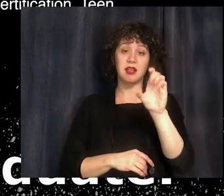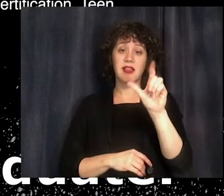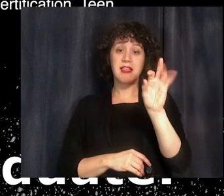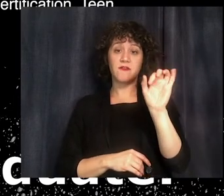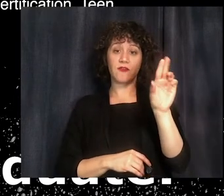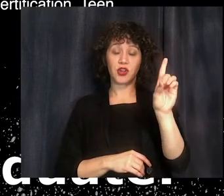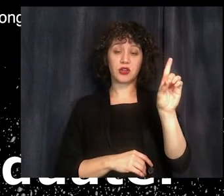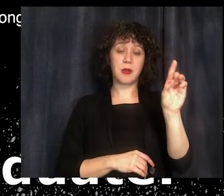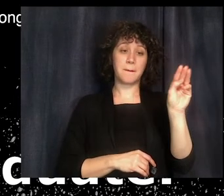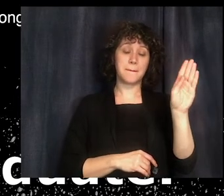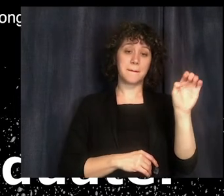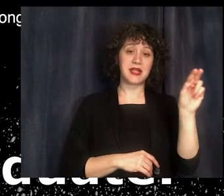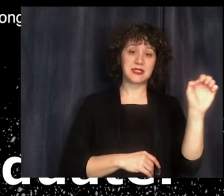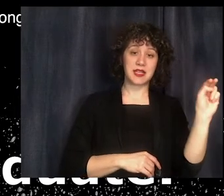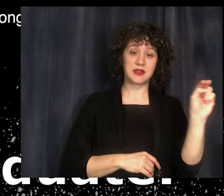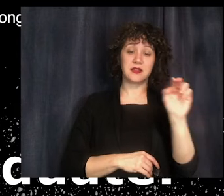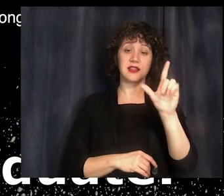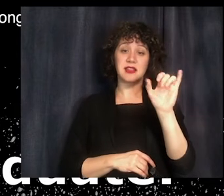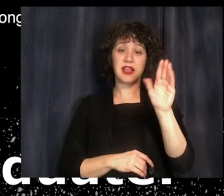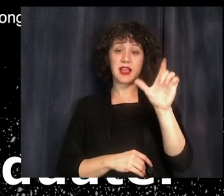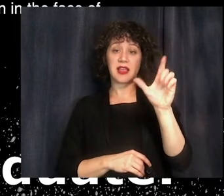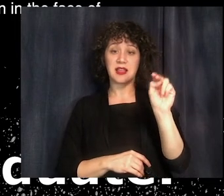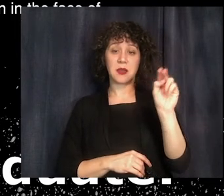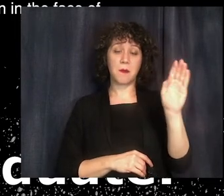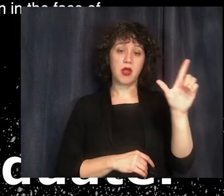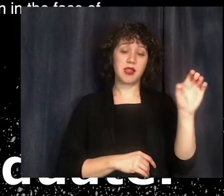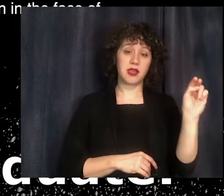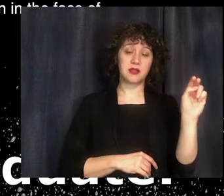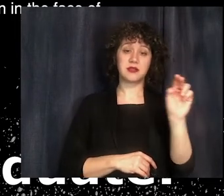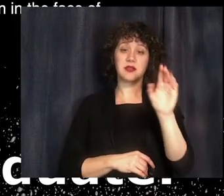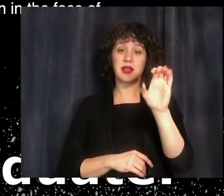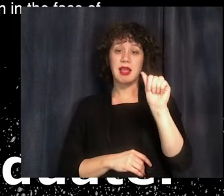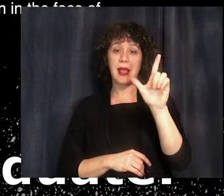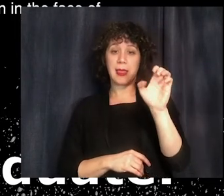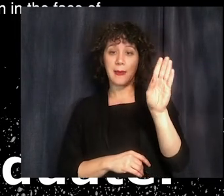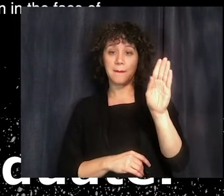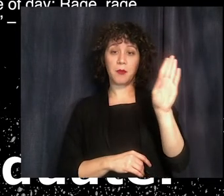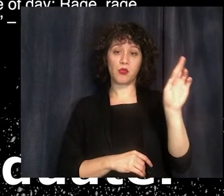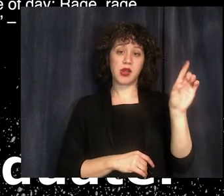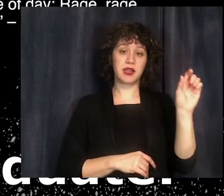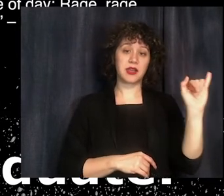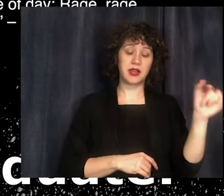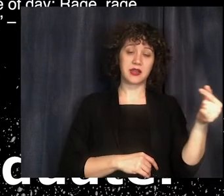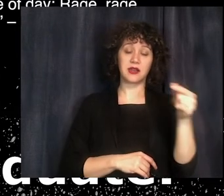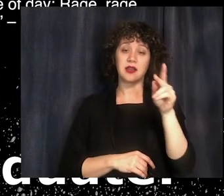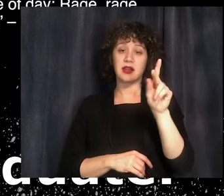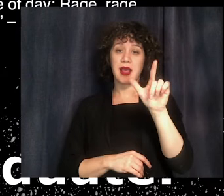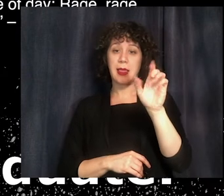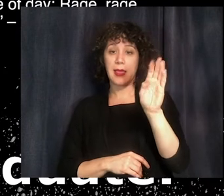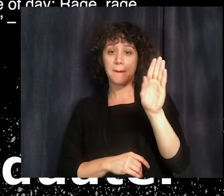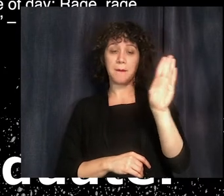Benson, Lincoln Boland, Caleb Breading, Caleb Burris,